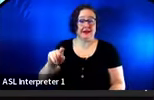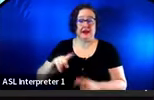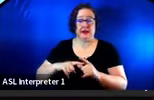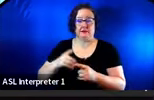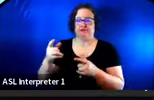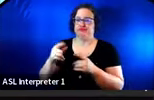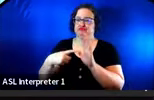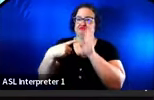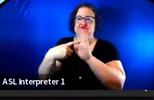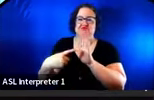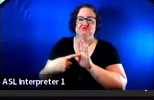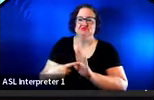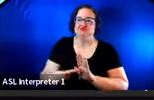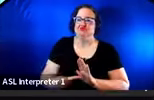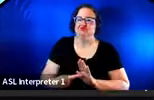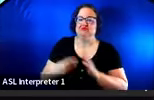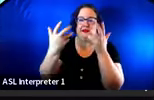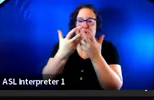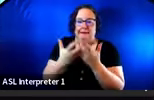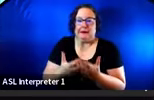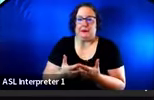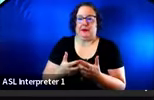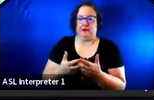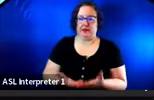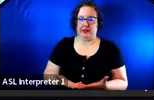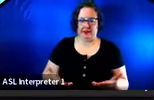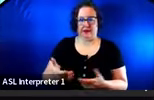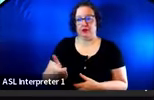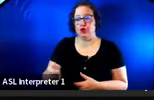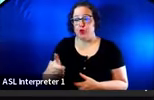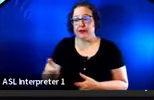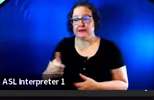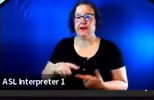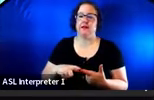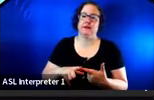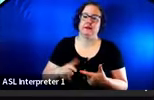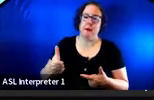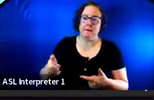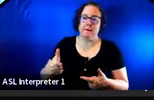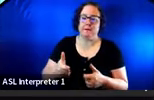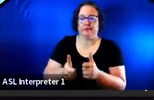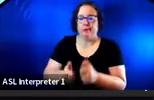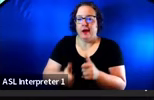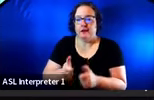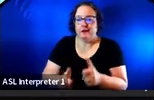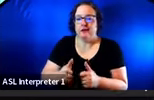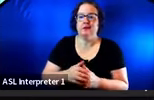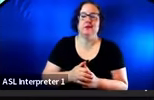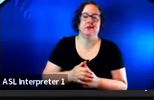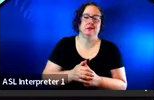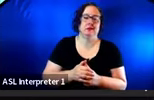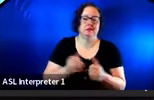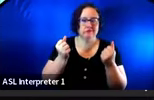sampling of adaptive things, right? Joysticks and buttons and different solutions. There's a lot. And I